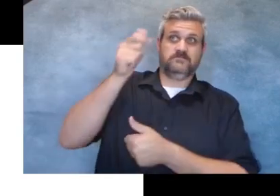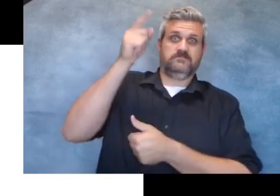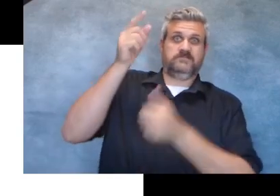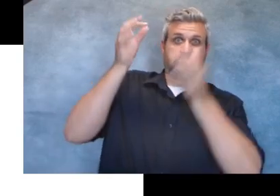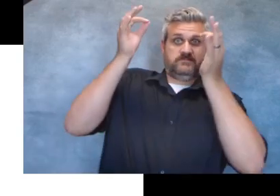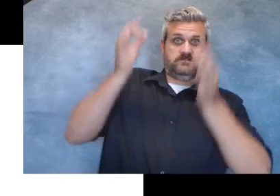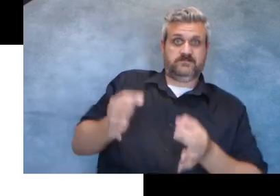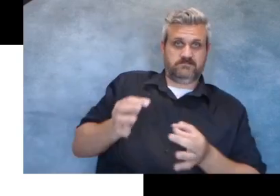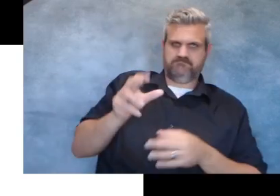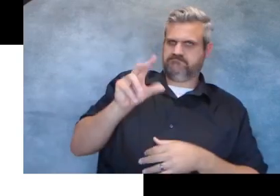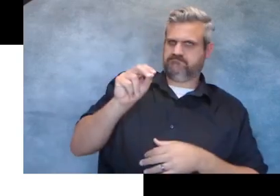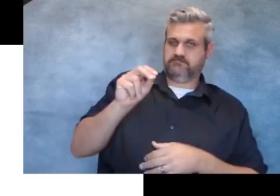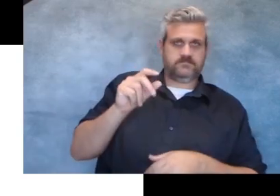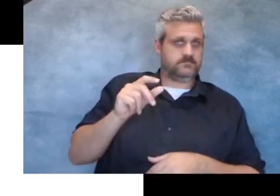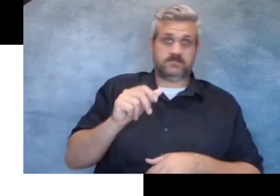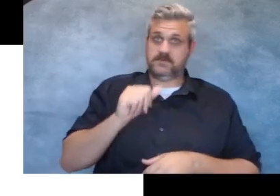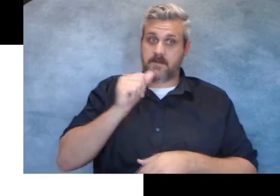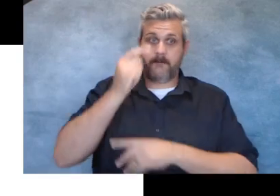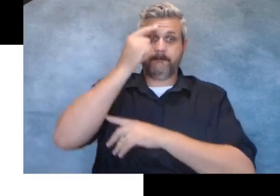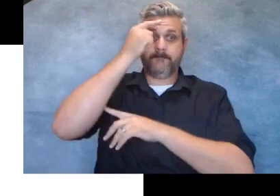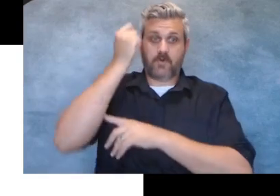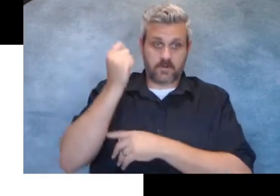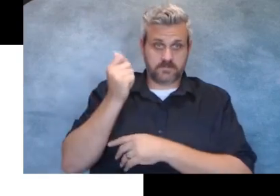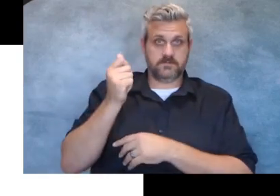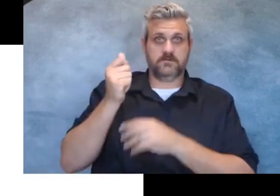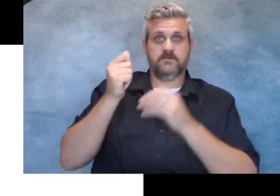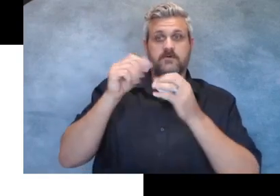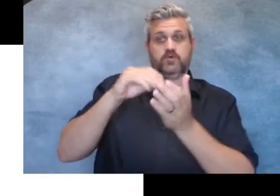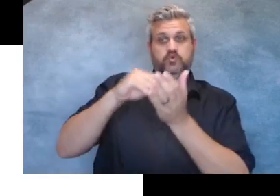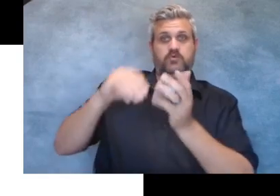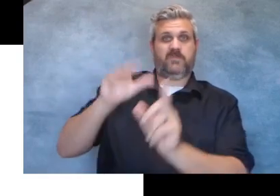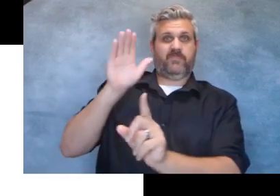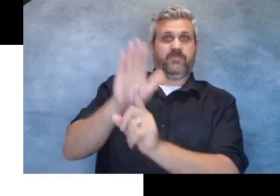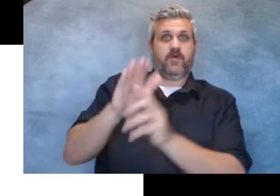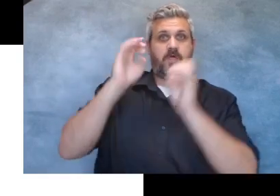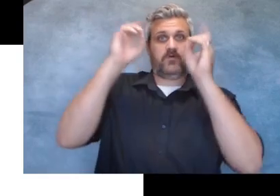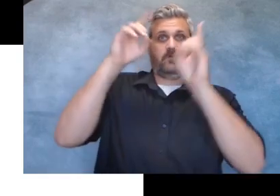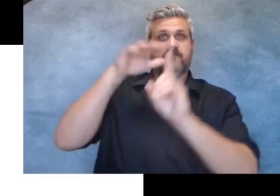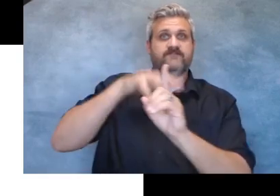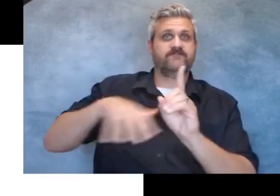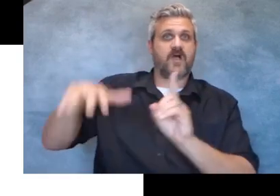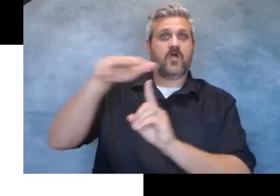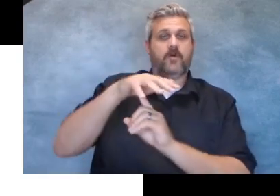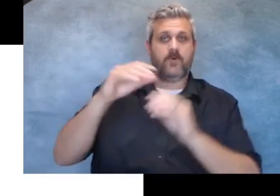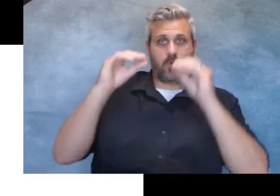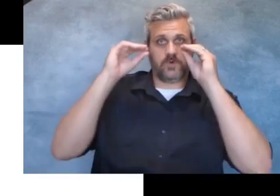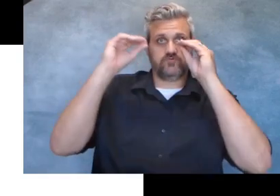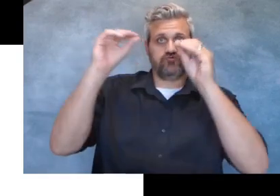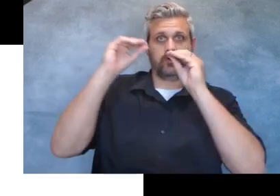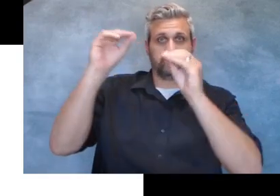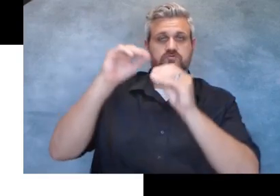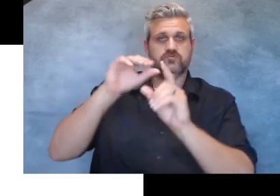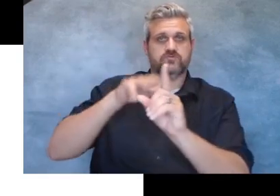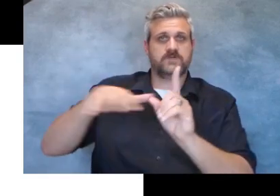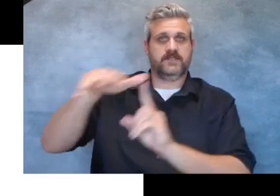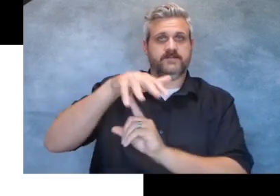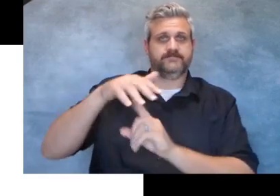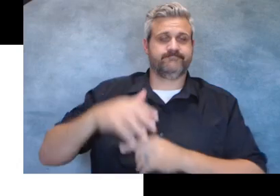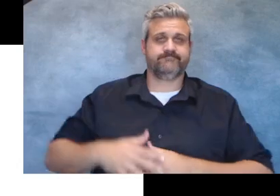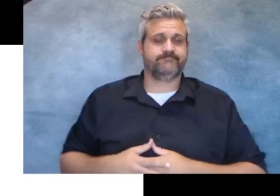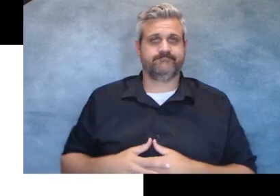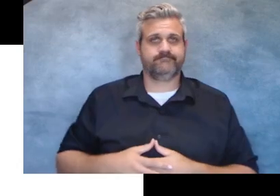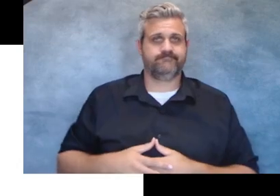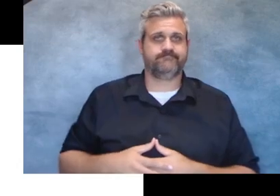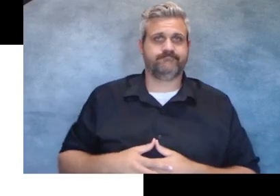administrator decision, and it may not be primarily due to the student's educational environment or instructional setting.